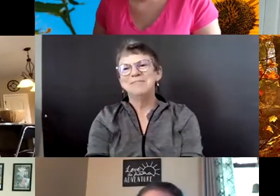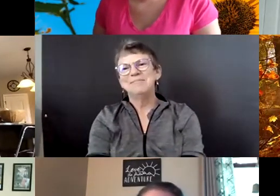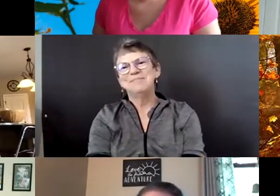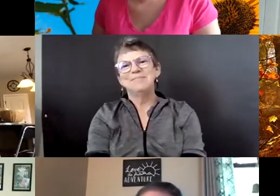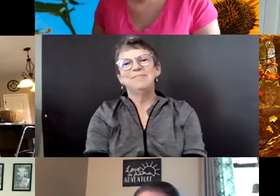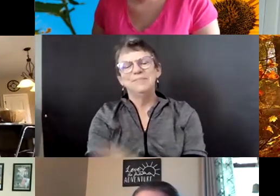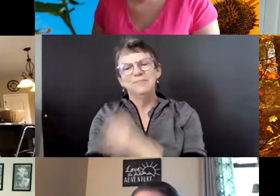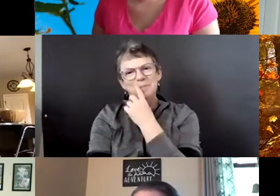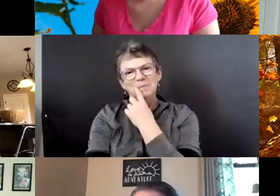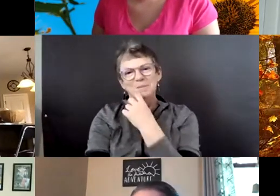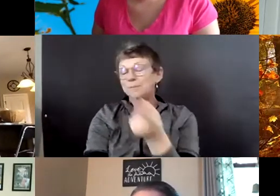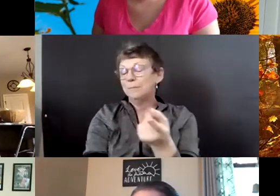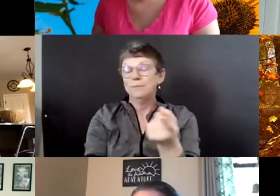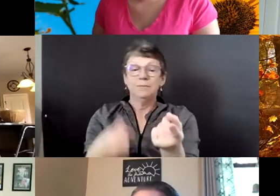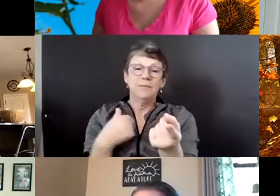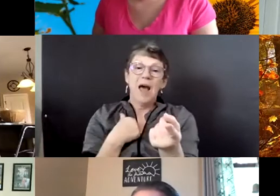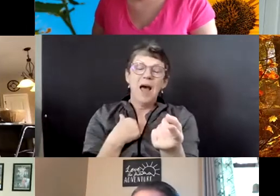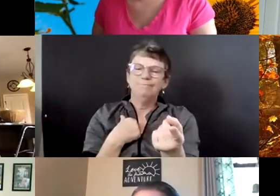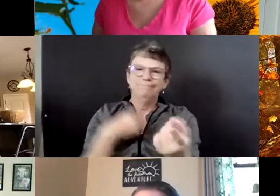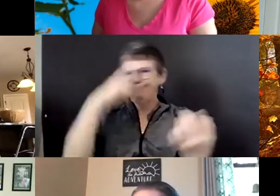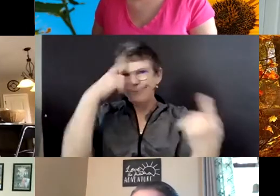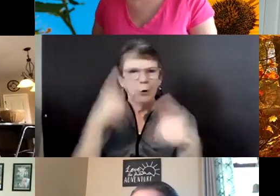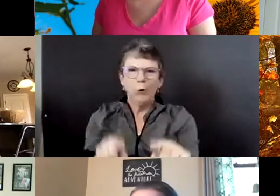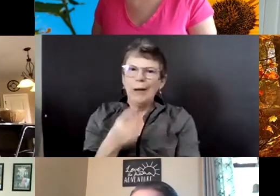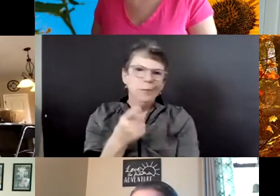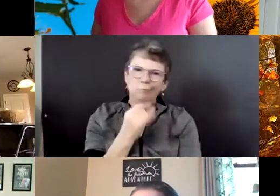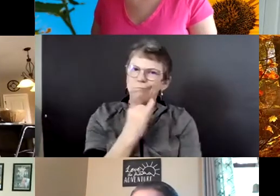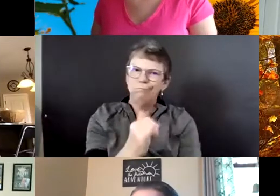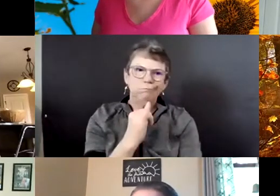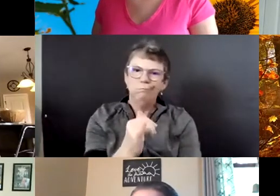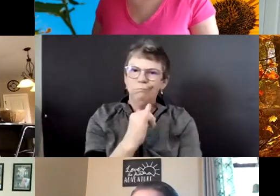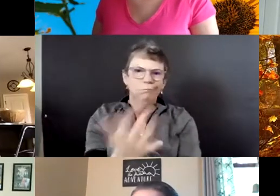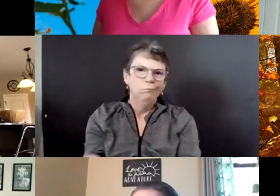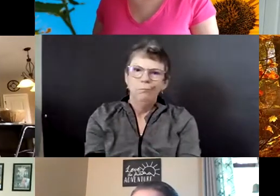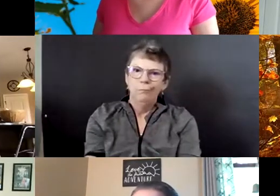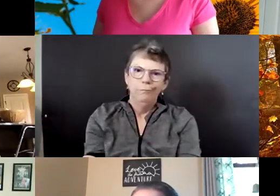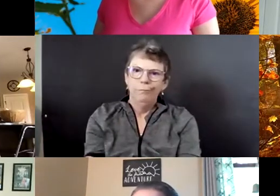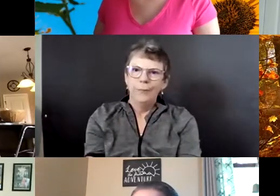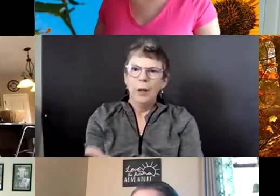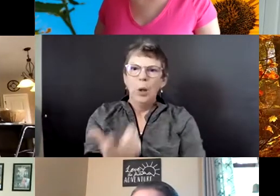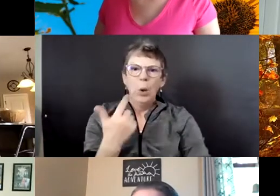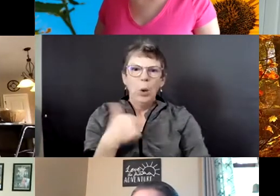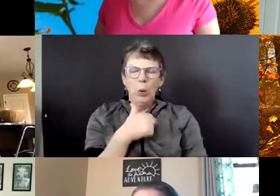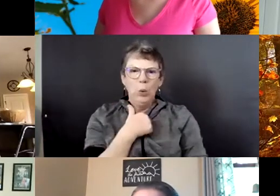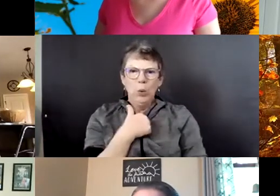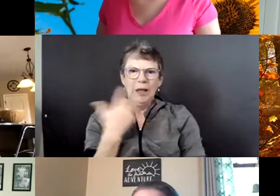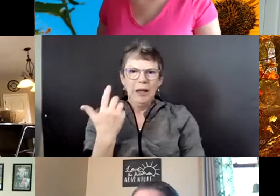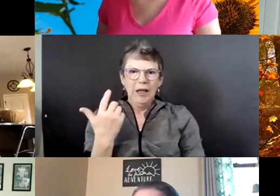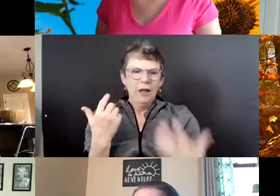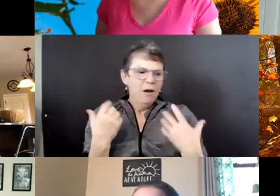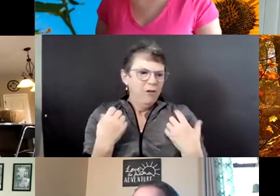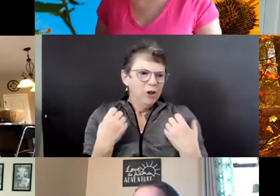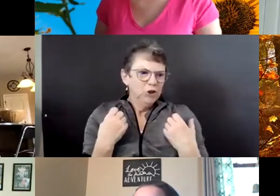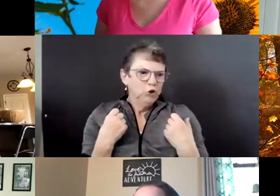Yeah, I would just echo that and what Leader Sykes said. You know, we're in the strongest fiscal position in our state's history,